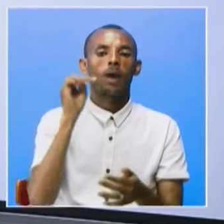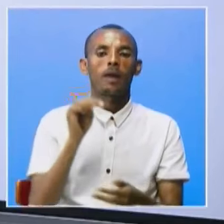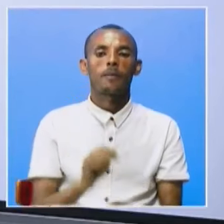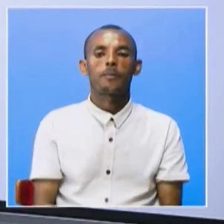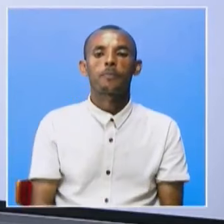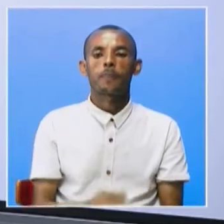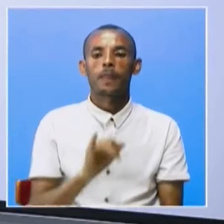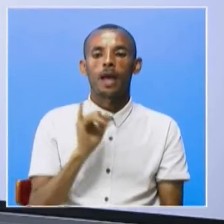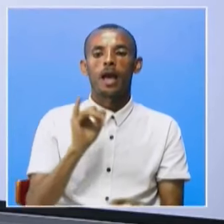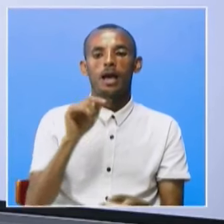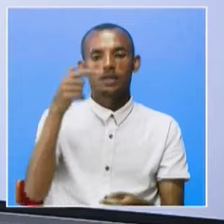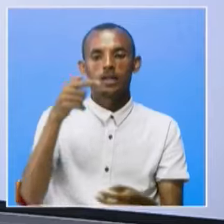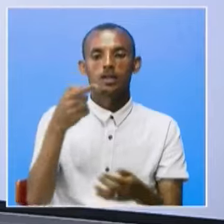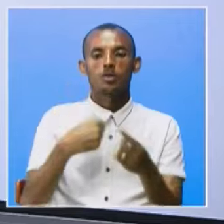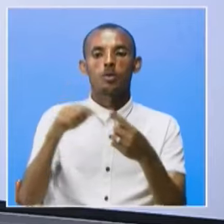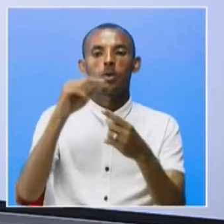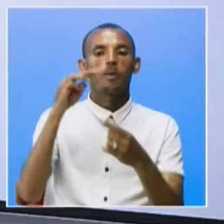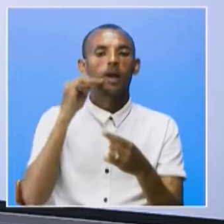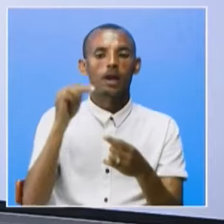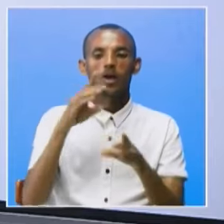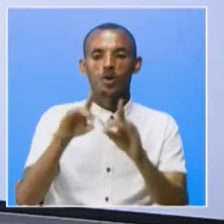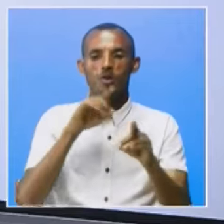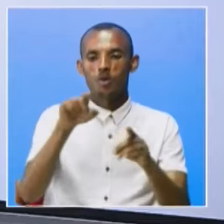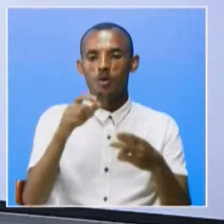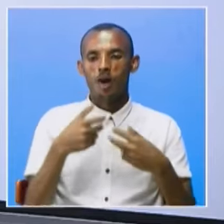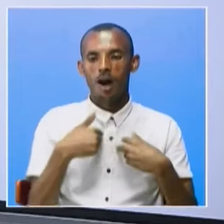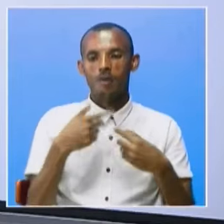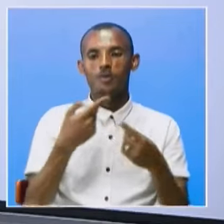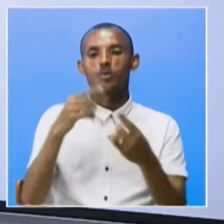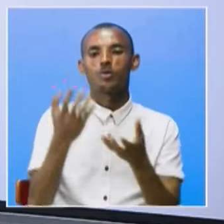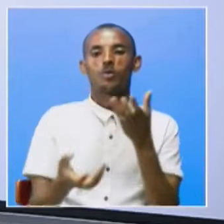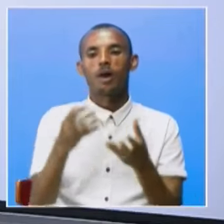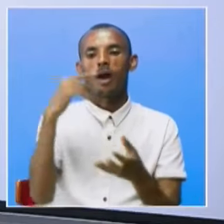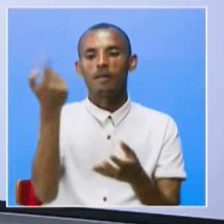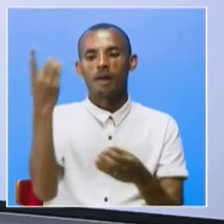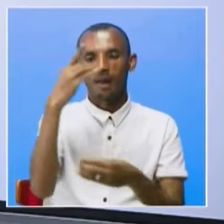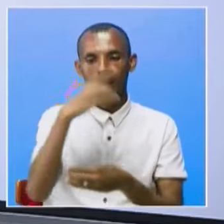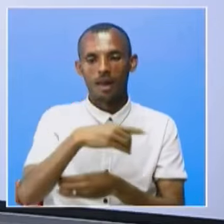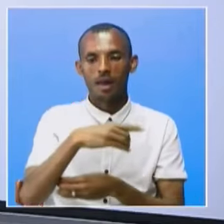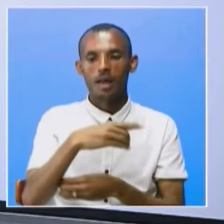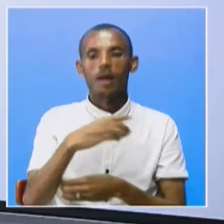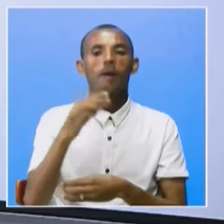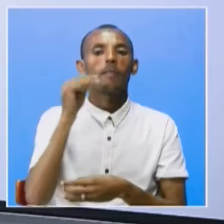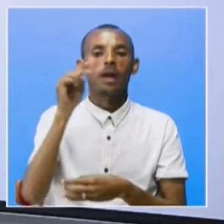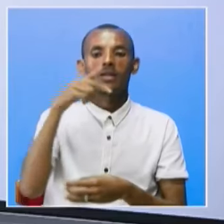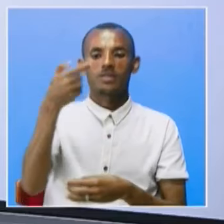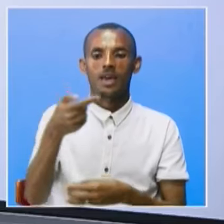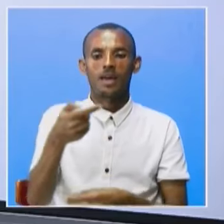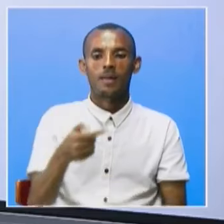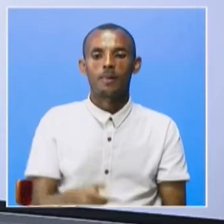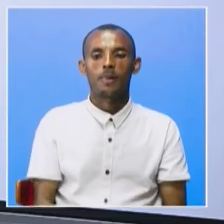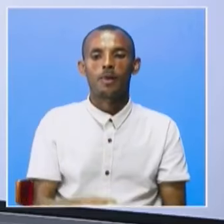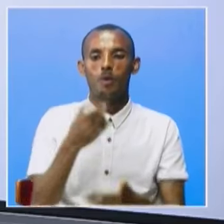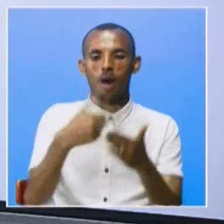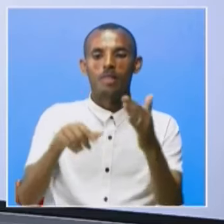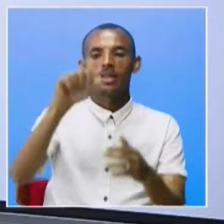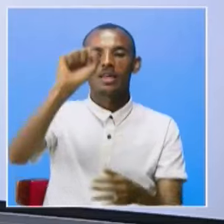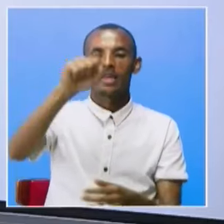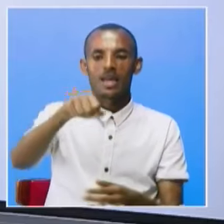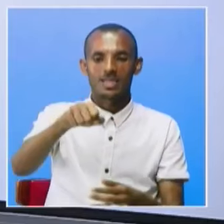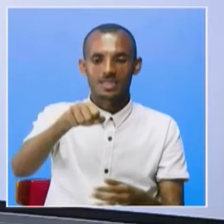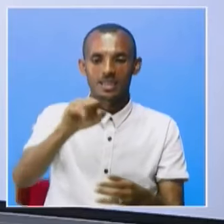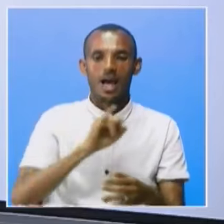I said to Mary what? Do you have to cook every day? Yes? And then Mary said what? Yes, I